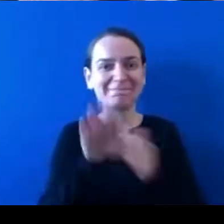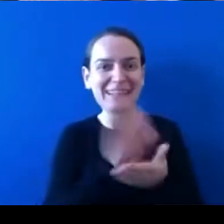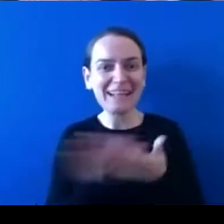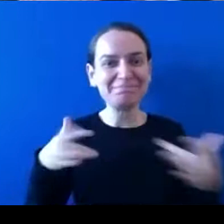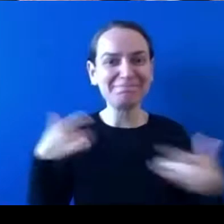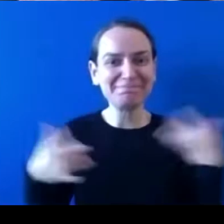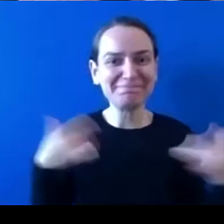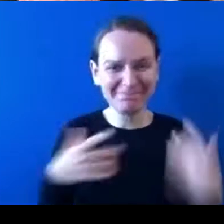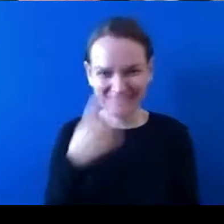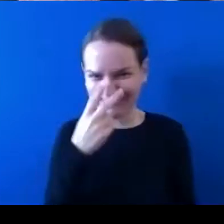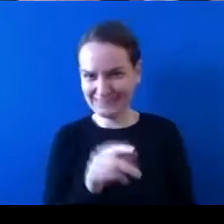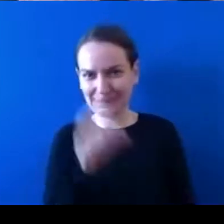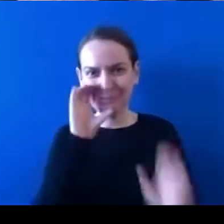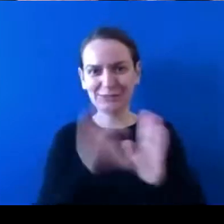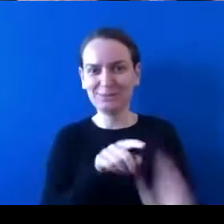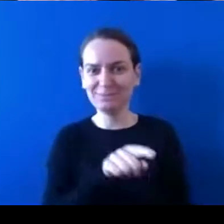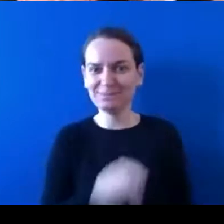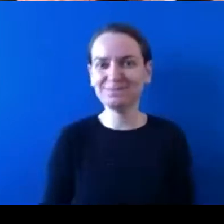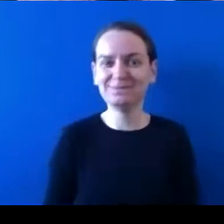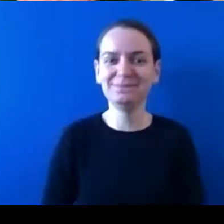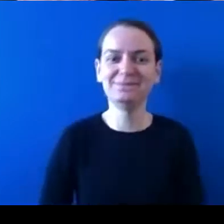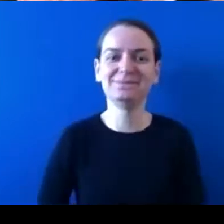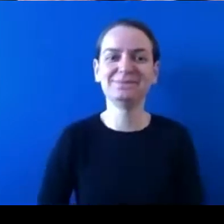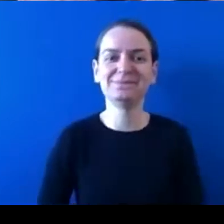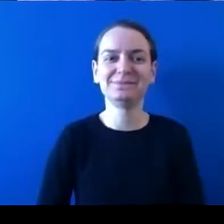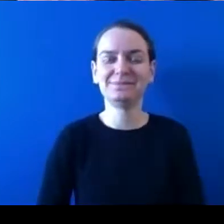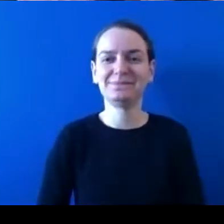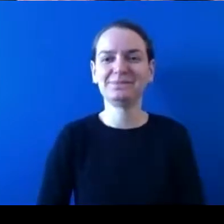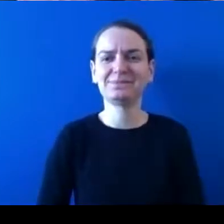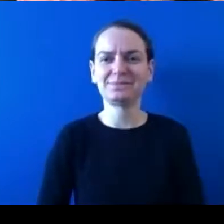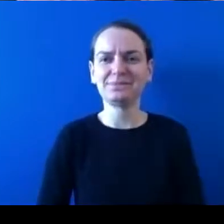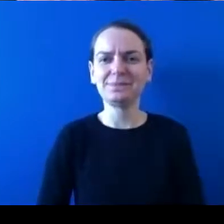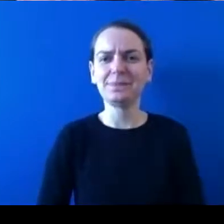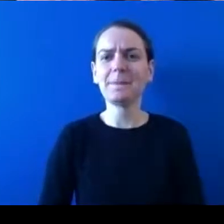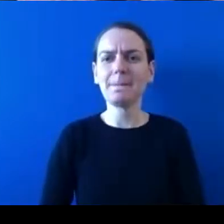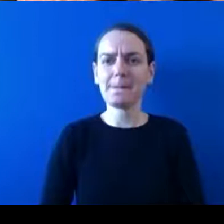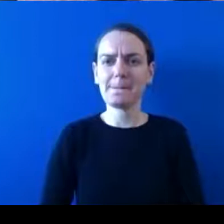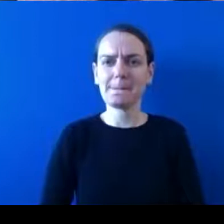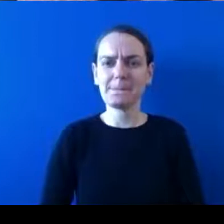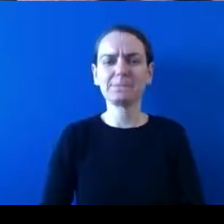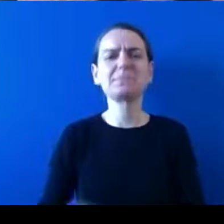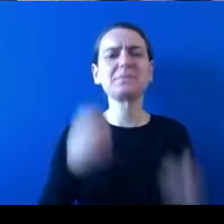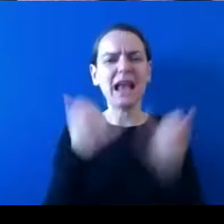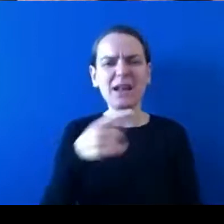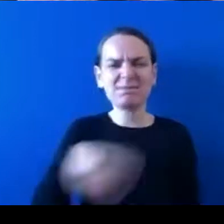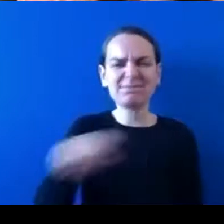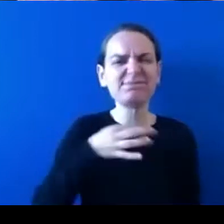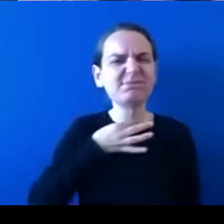A lot of people question what's O&M got to do with college. I get this question a